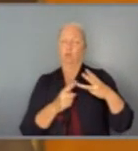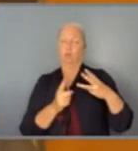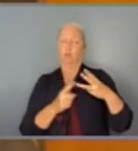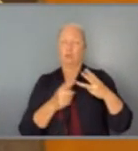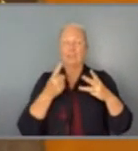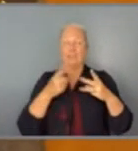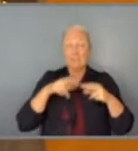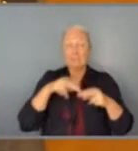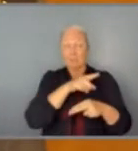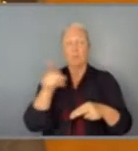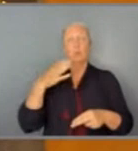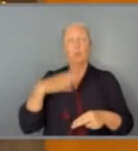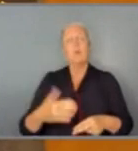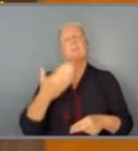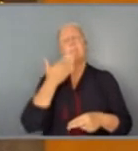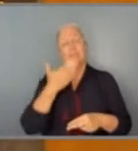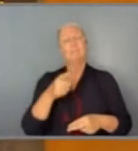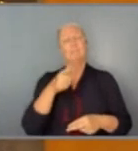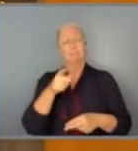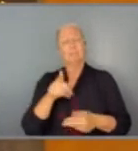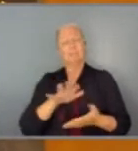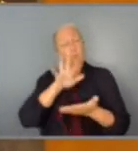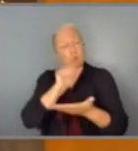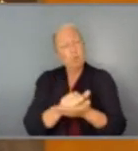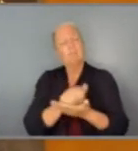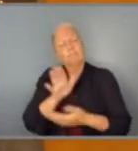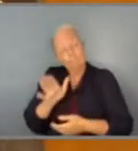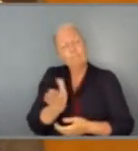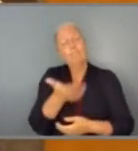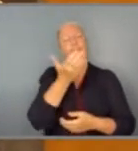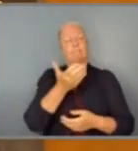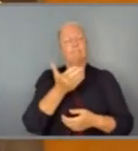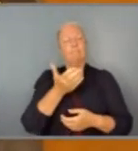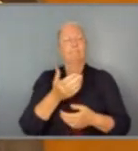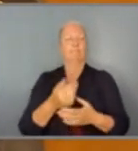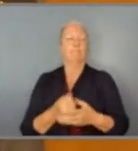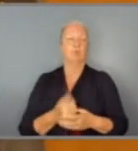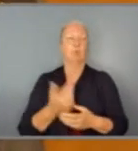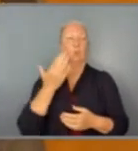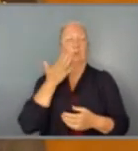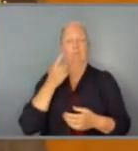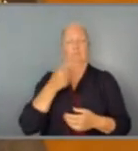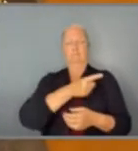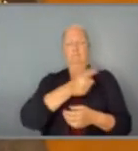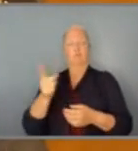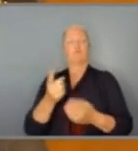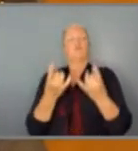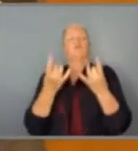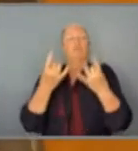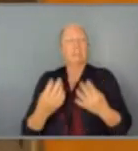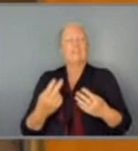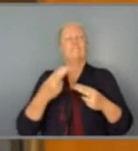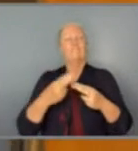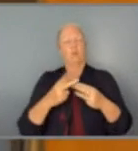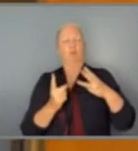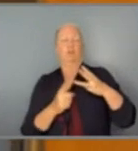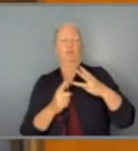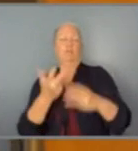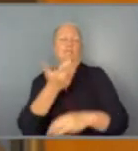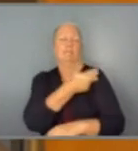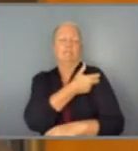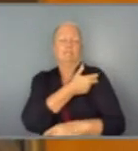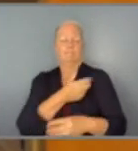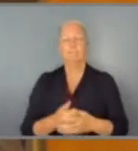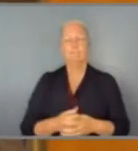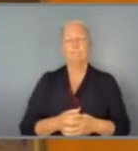get booked in and to get it done as soon as you can from the time you become eligible. The PM has also mentioned that the states